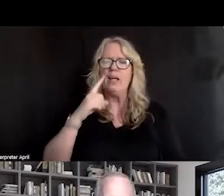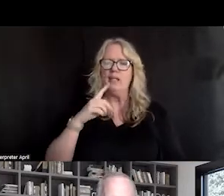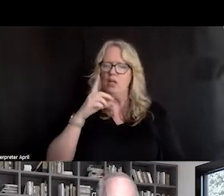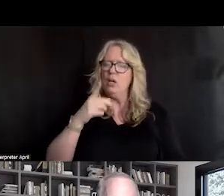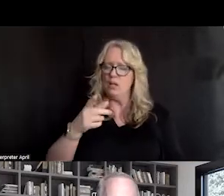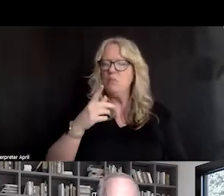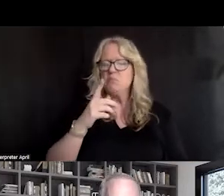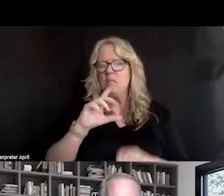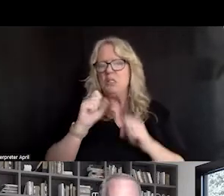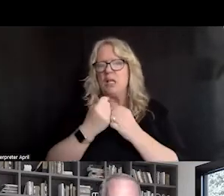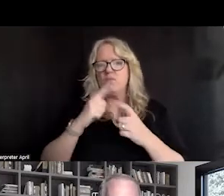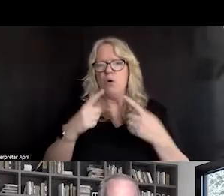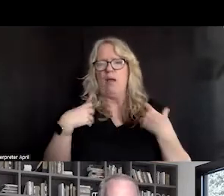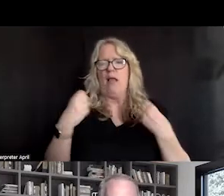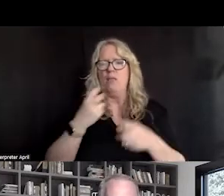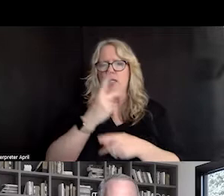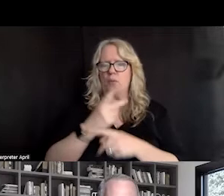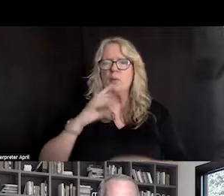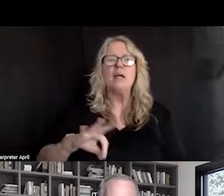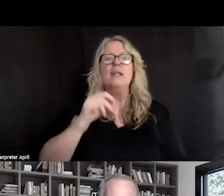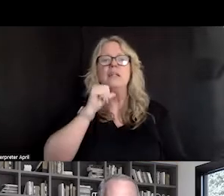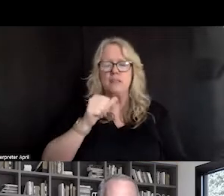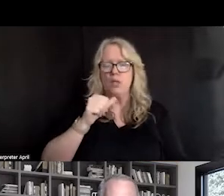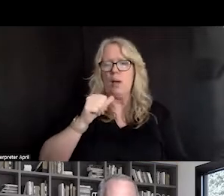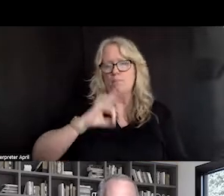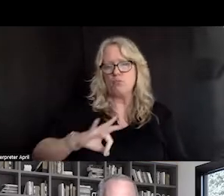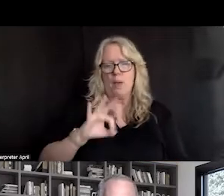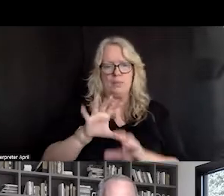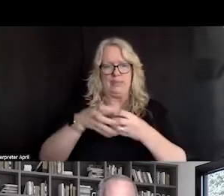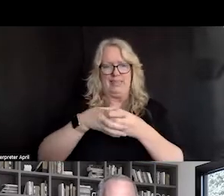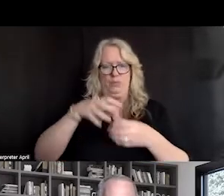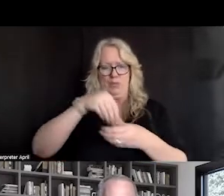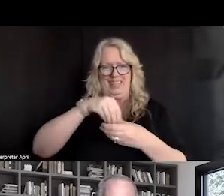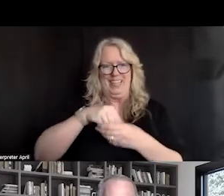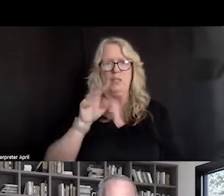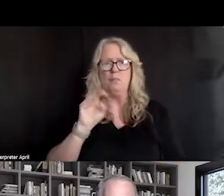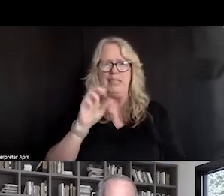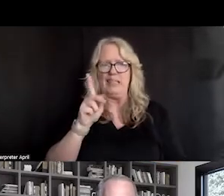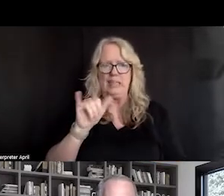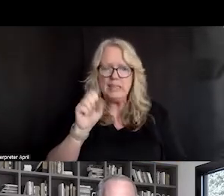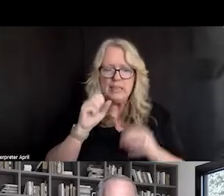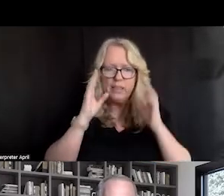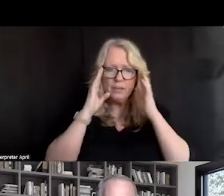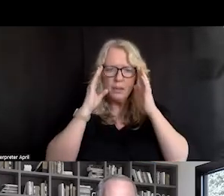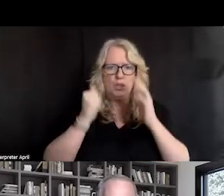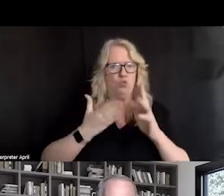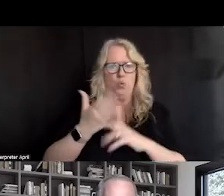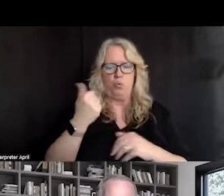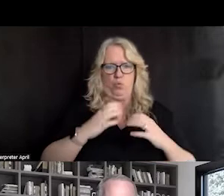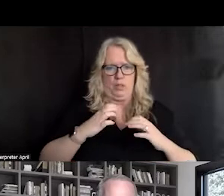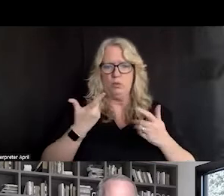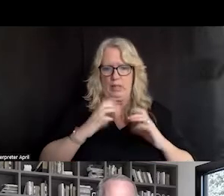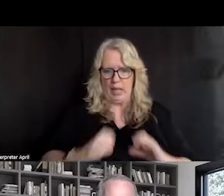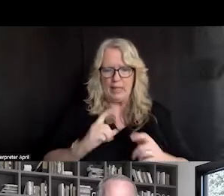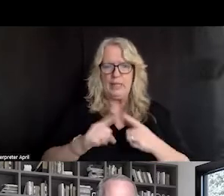Through Healthcare, it's a nonprofit generating entity within McKinsey, and our work is not commissioned by clients. Our work is driven